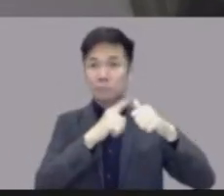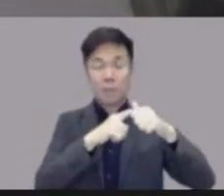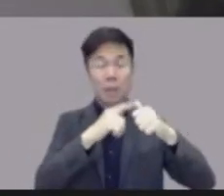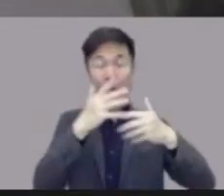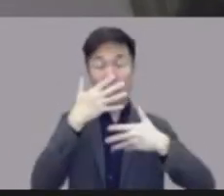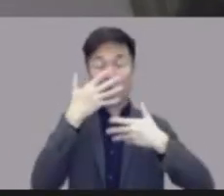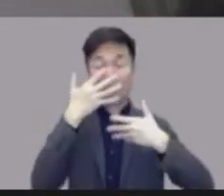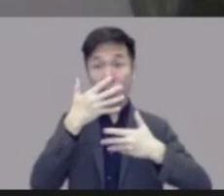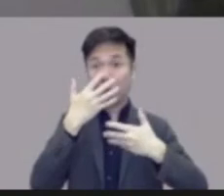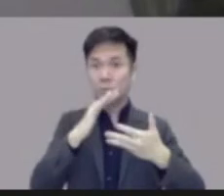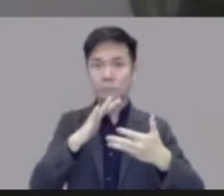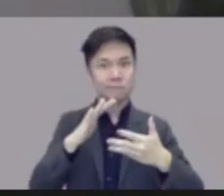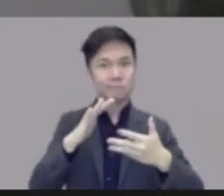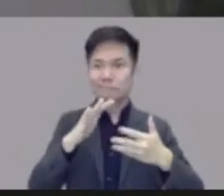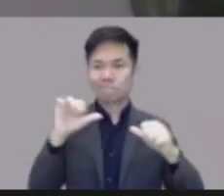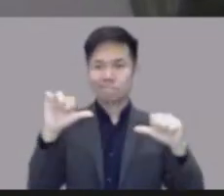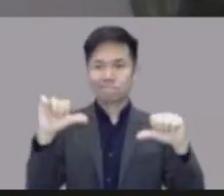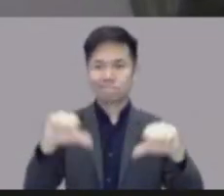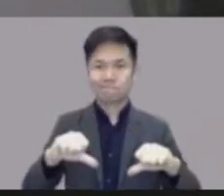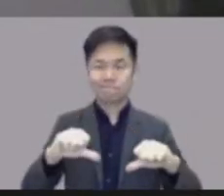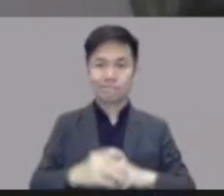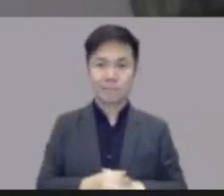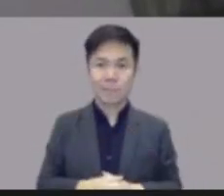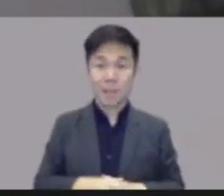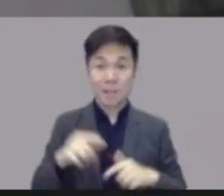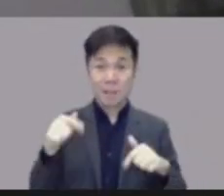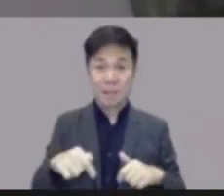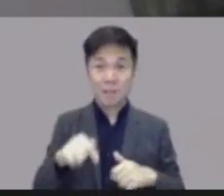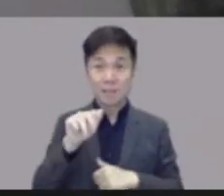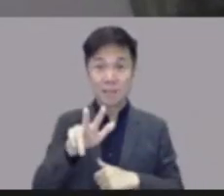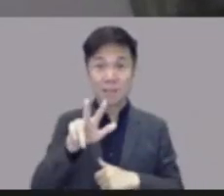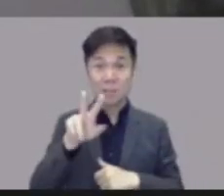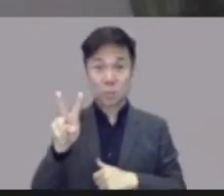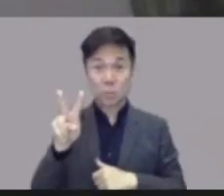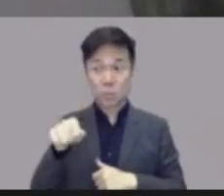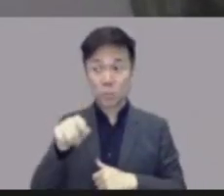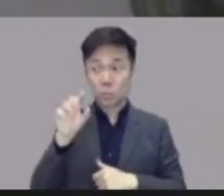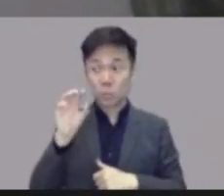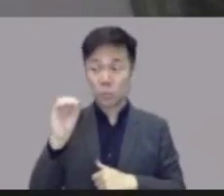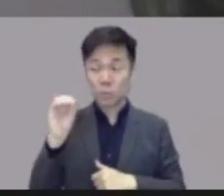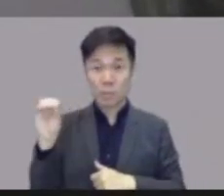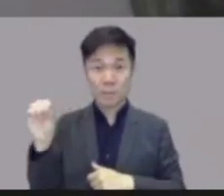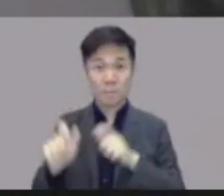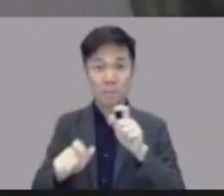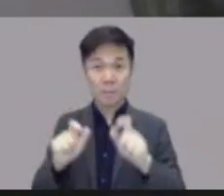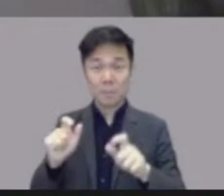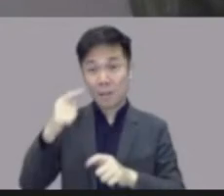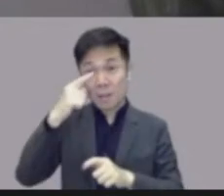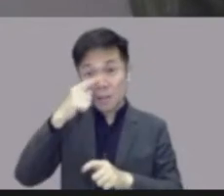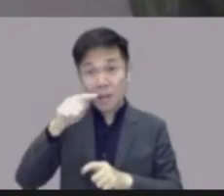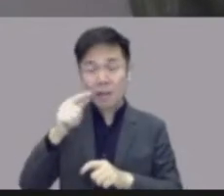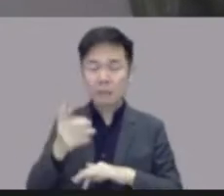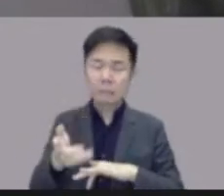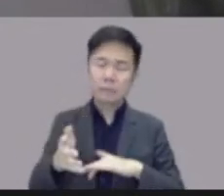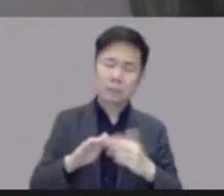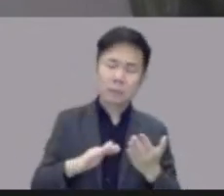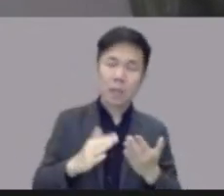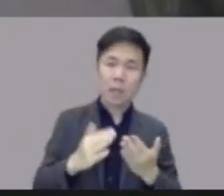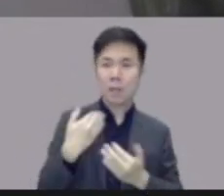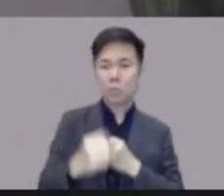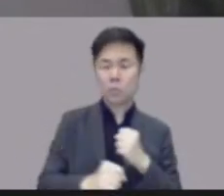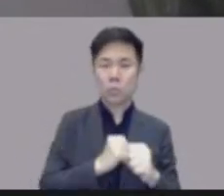of global air report over 32 000 ties have died prematurely in 2019 due to air